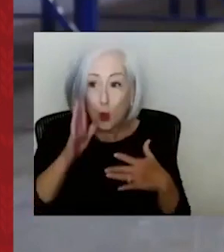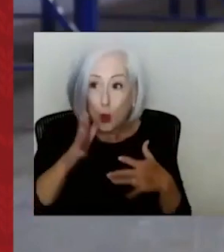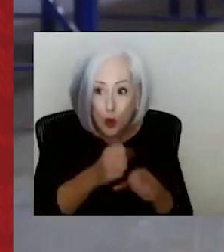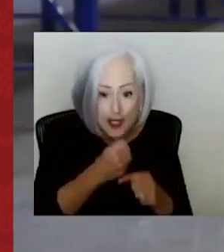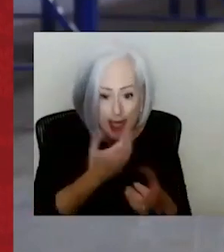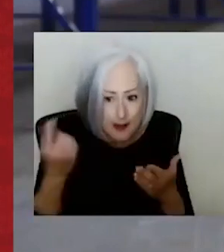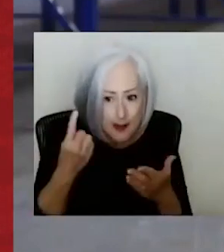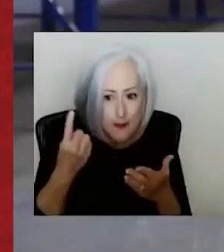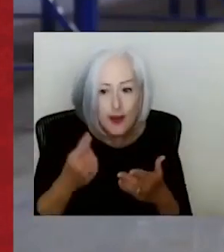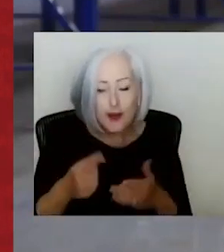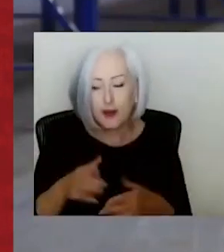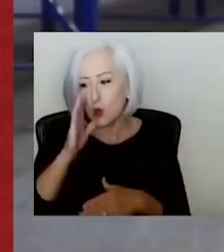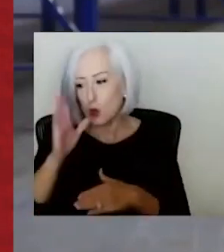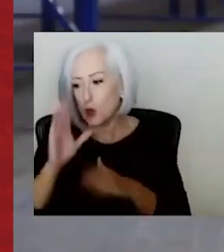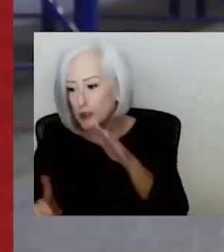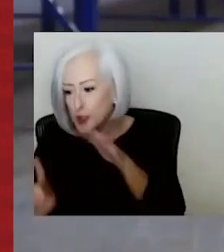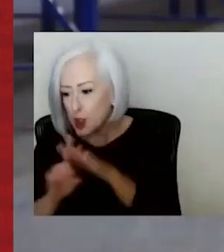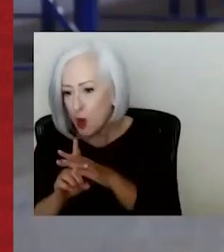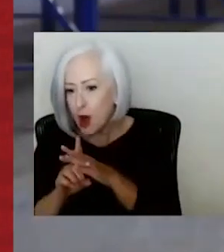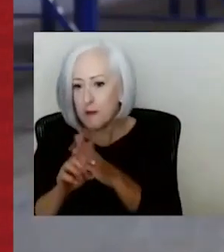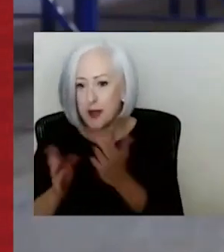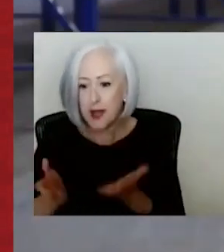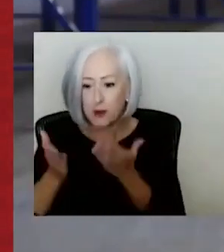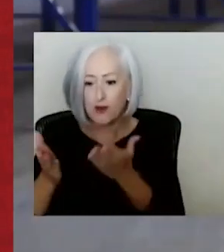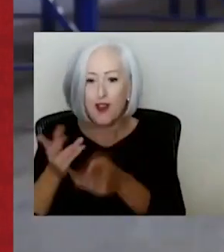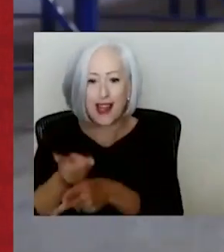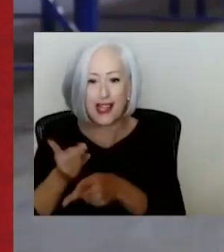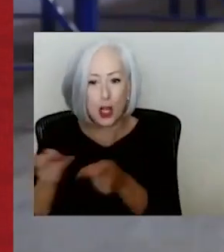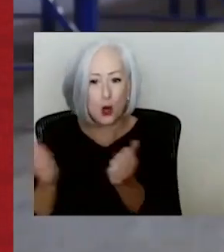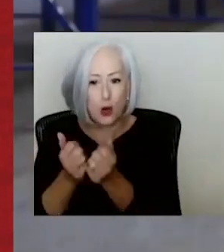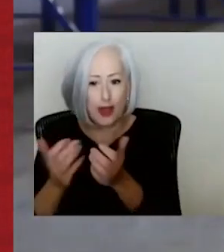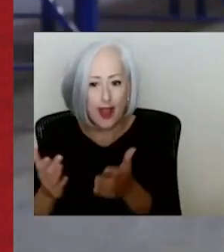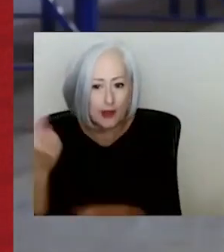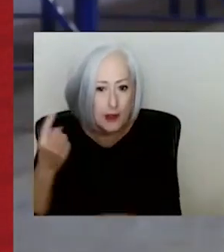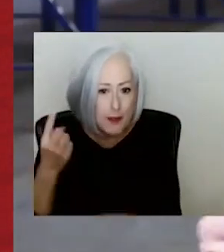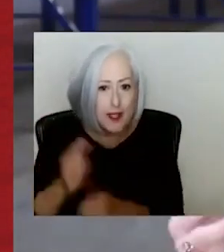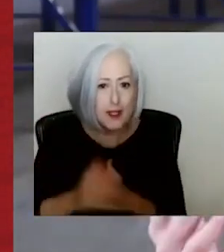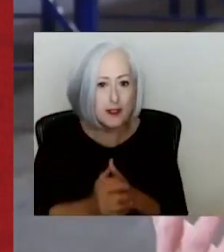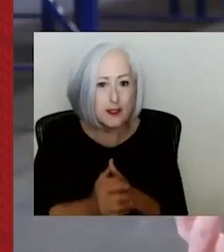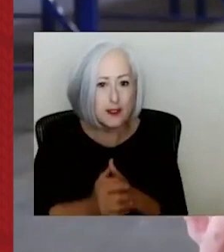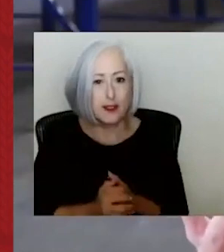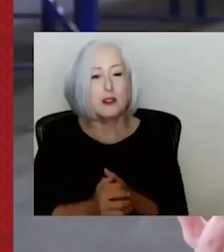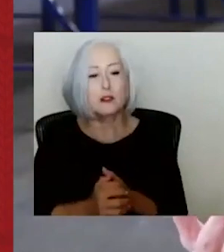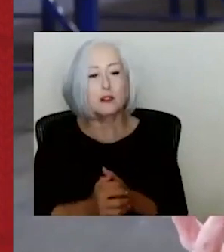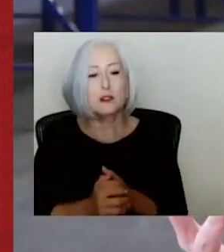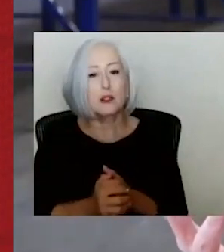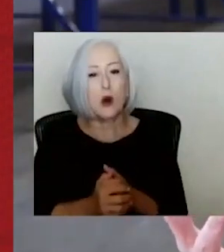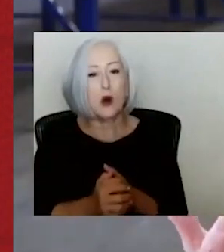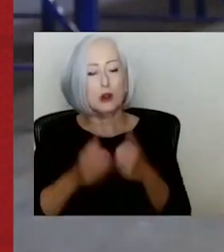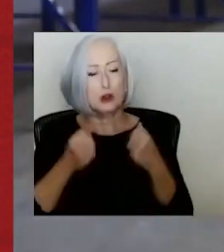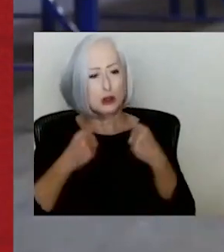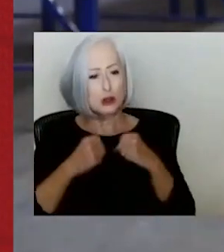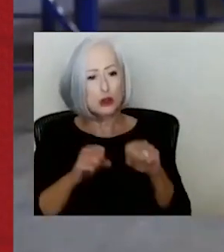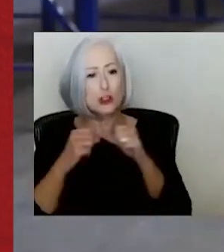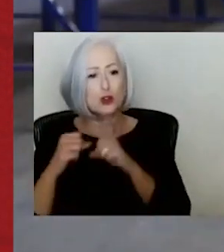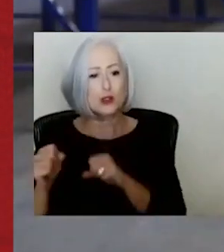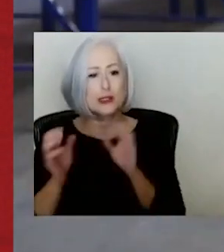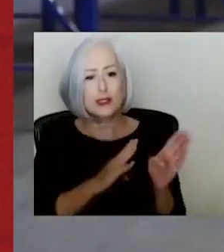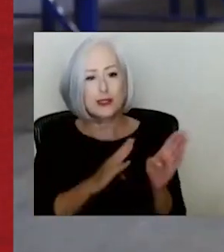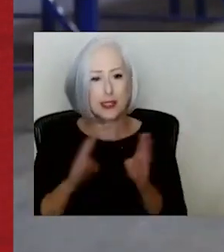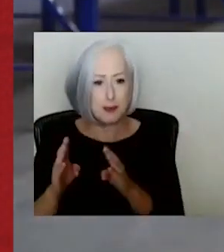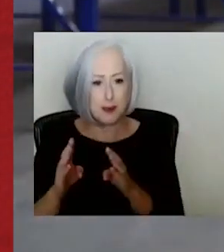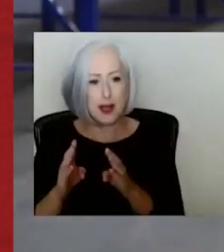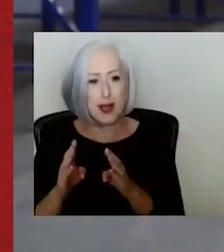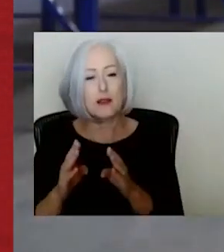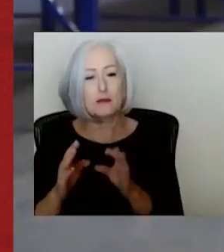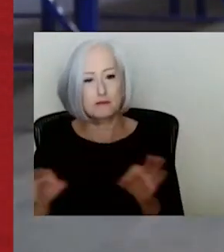up and try to provide care and not have something? And so being able to strategically plan is crucial,